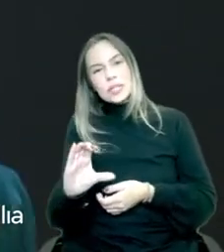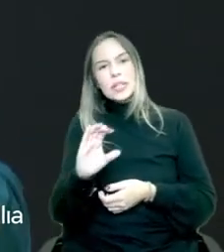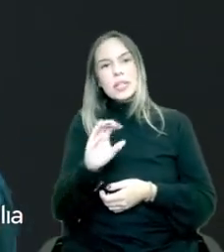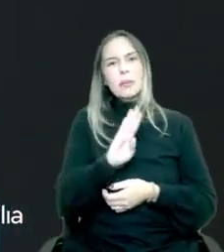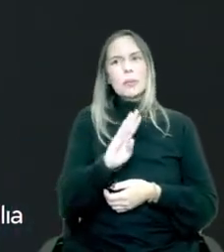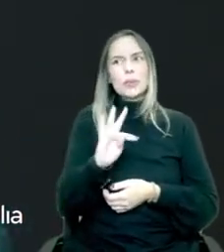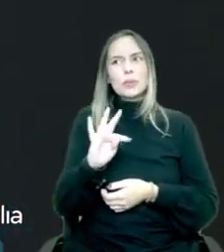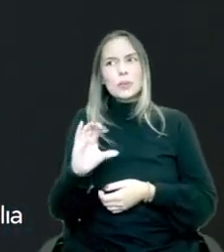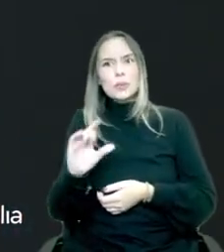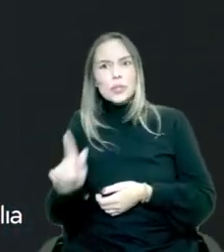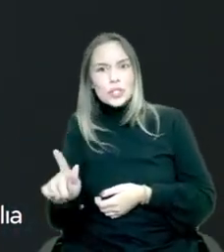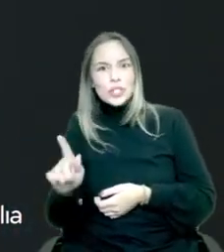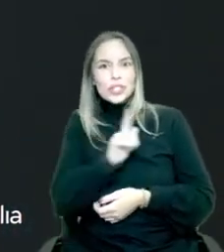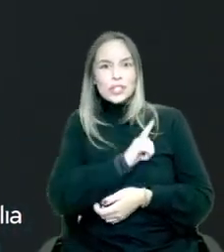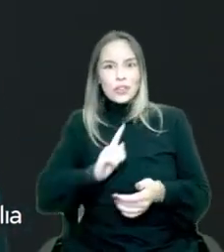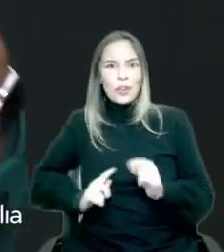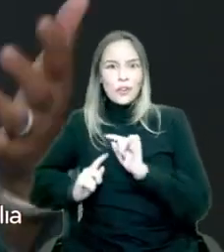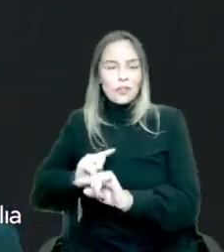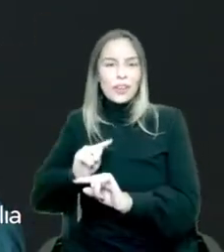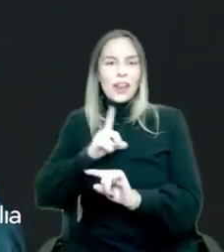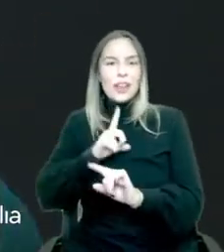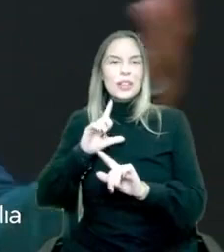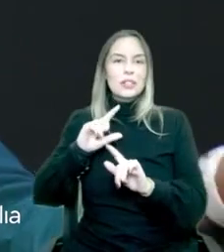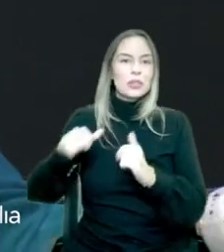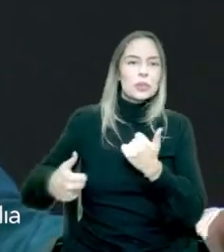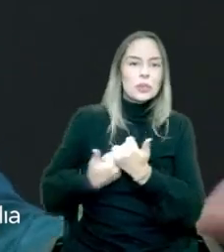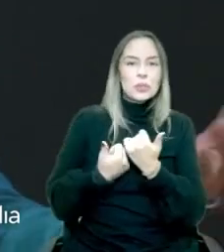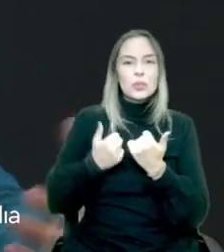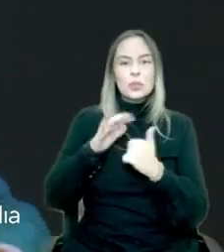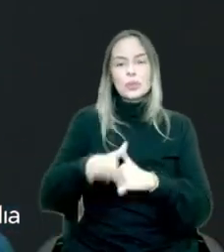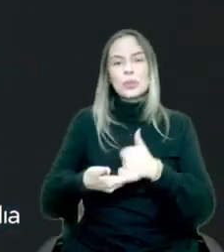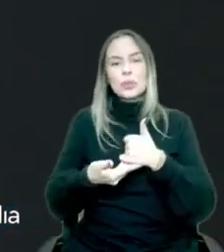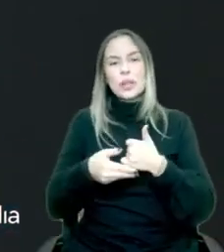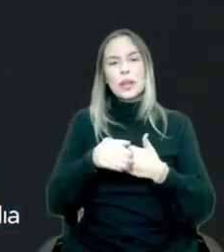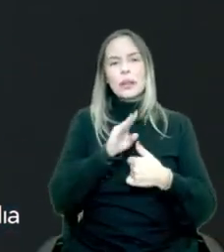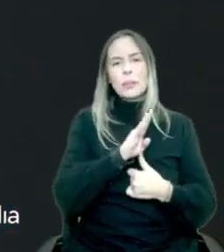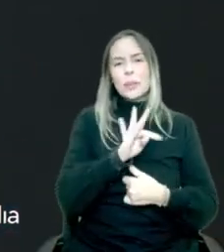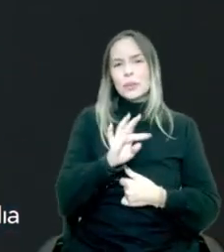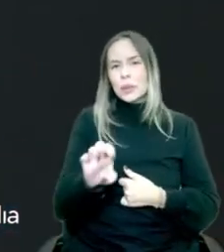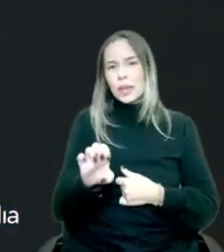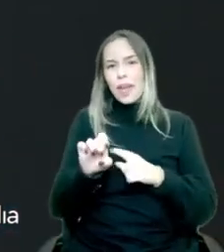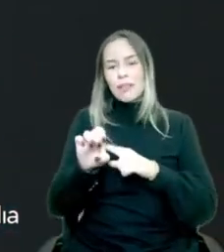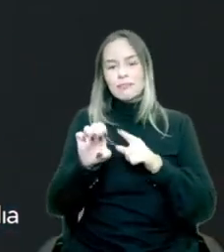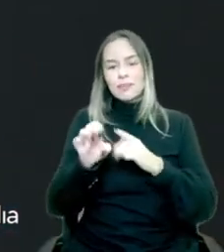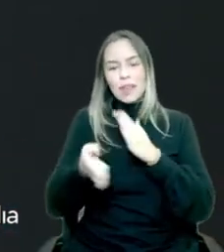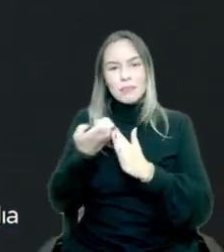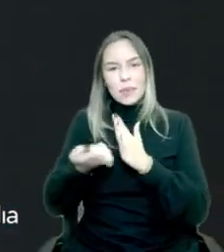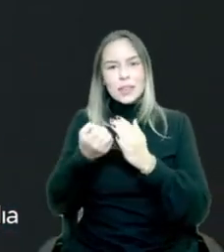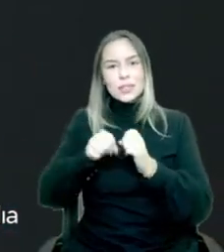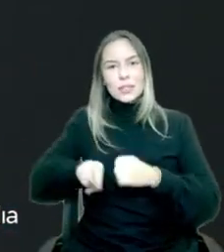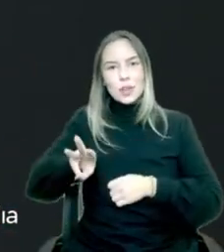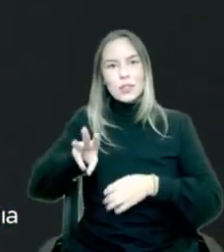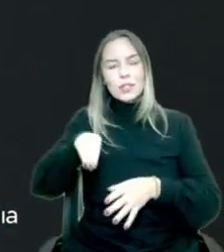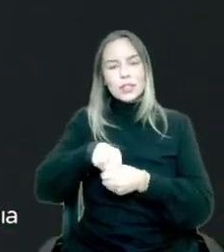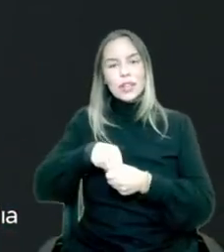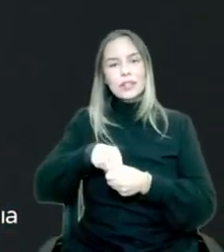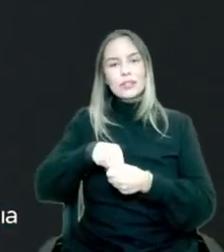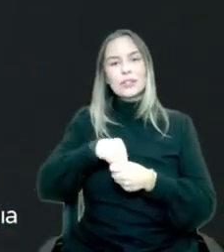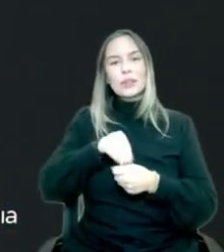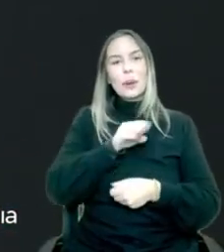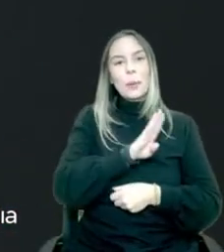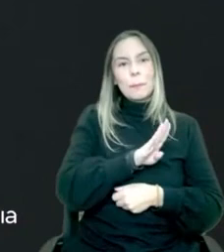cities become sustainable or smart. You have B2E, which is all the enterprise software, internally and externally, and B2Me, which is all the employee